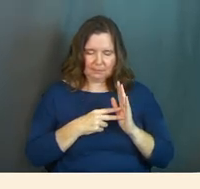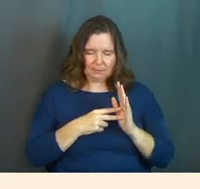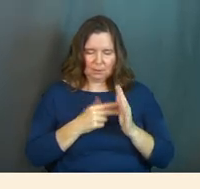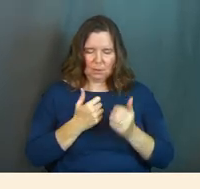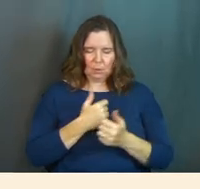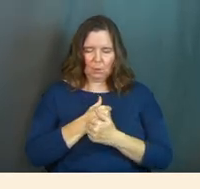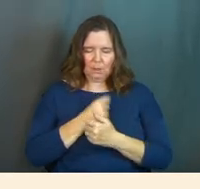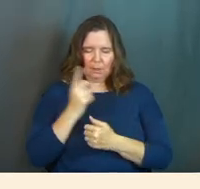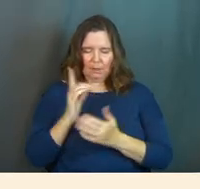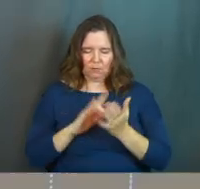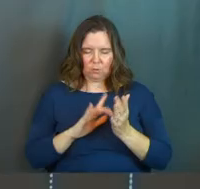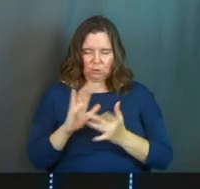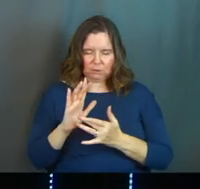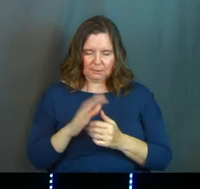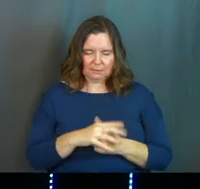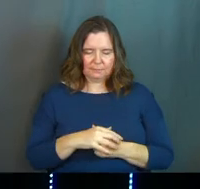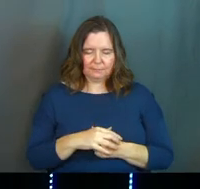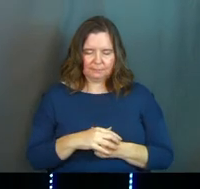We love you, Jesus.